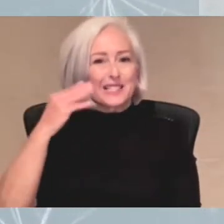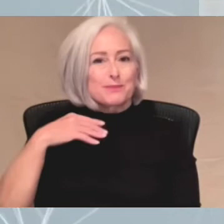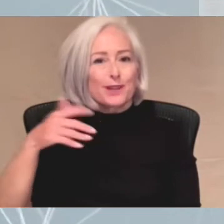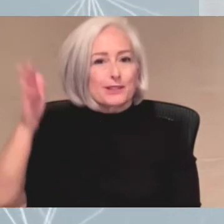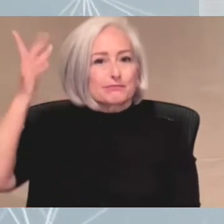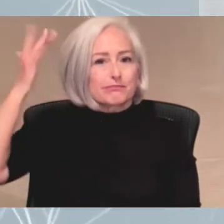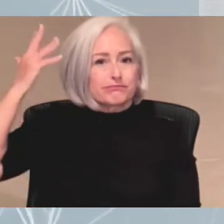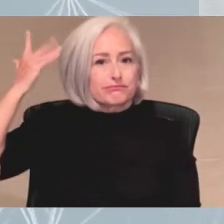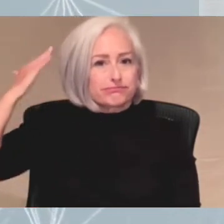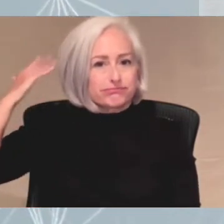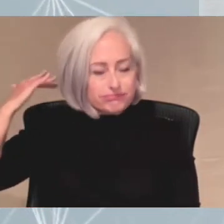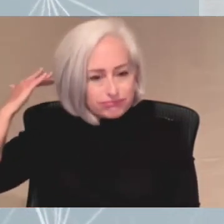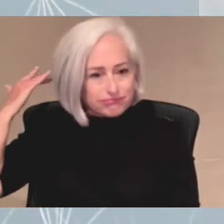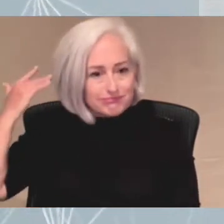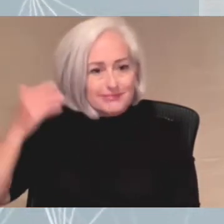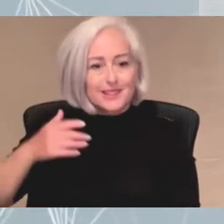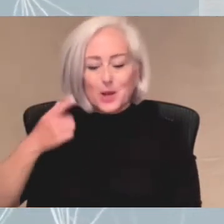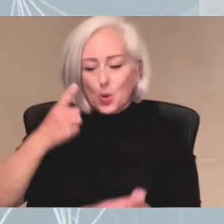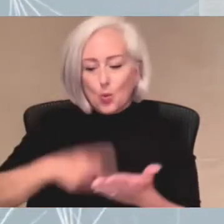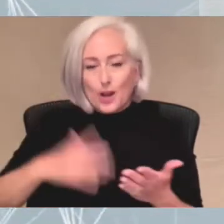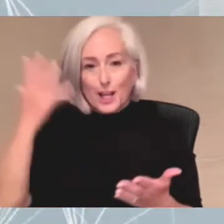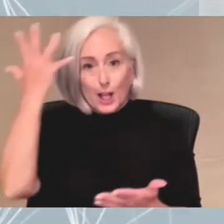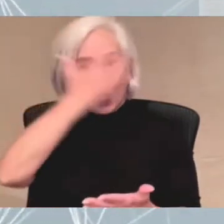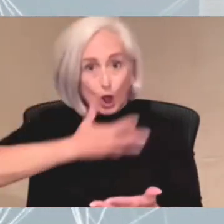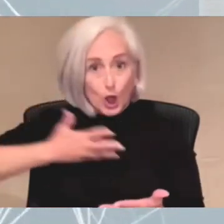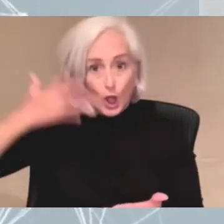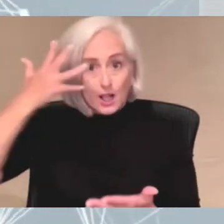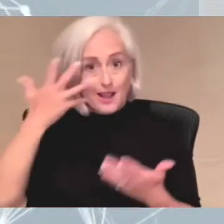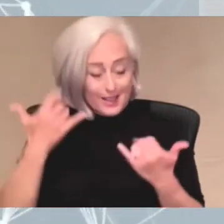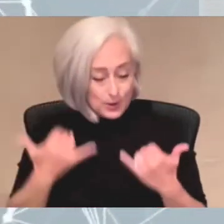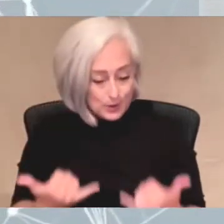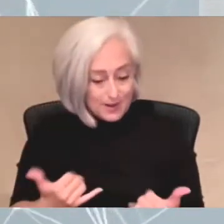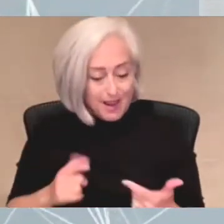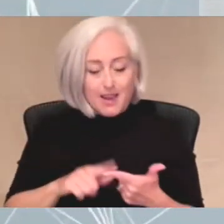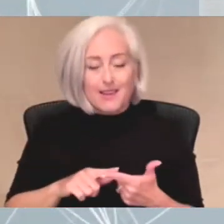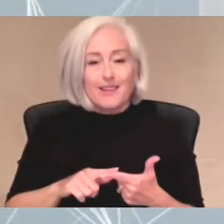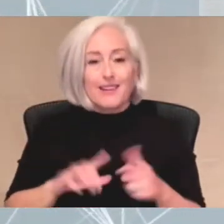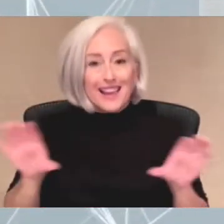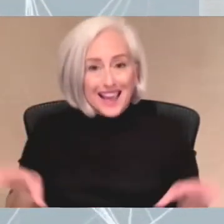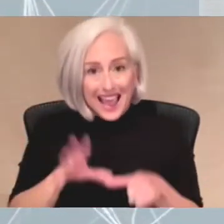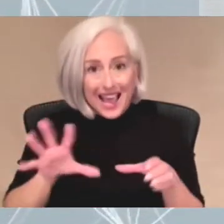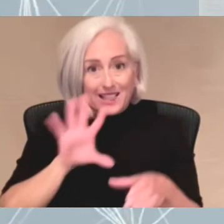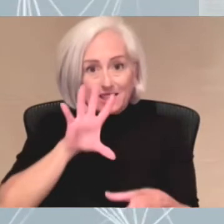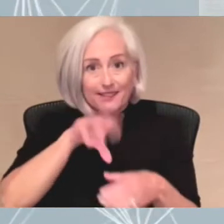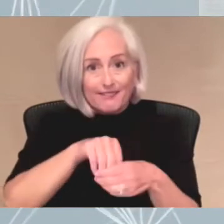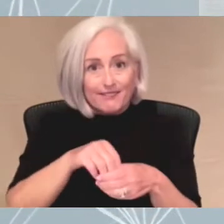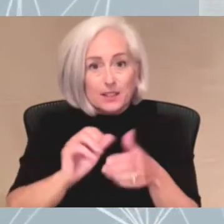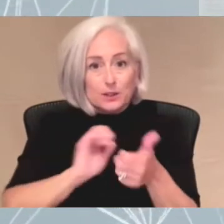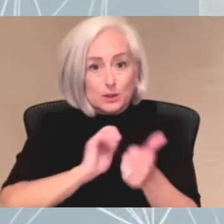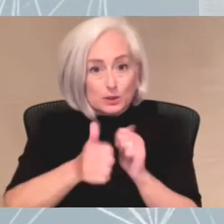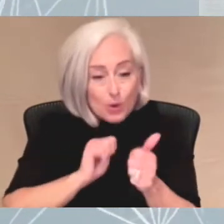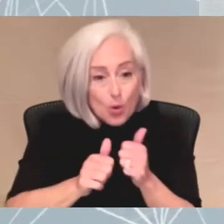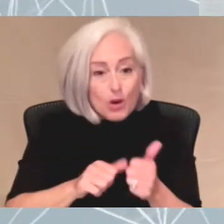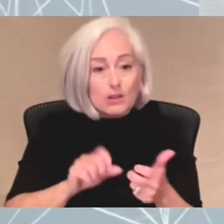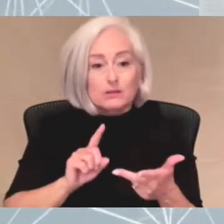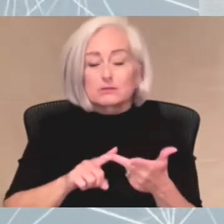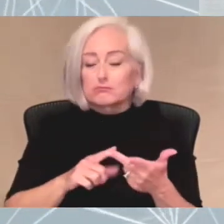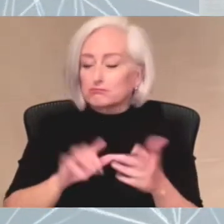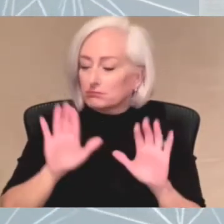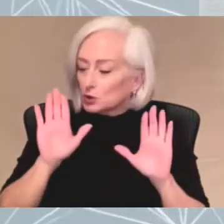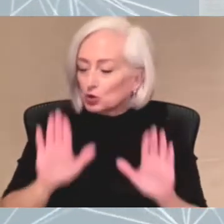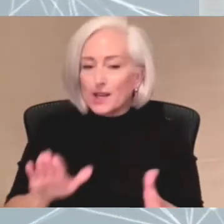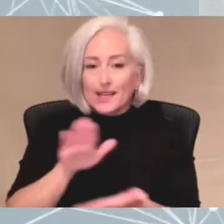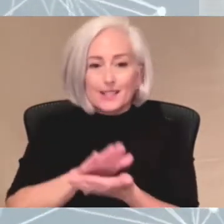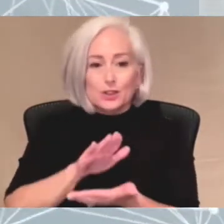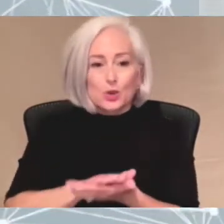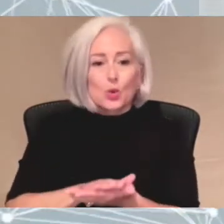his performance in school, and he's active in sports, that he had gone through such a traumatic experience as a child.